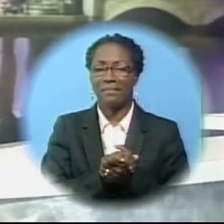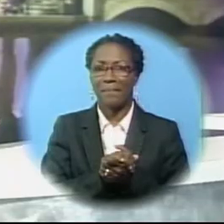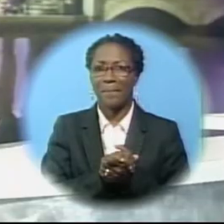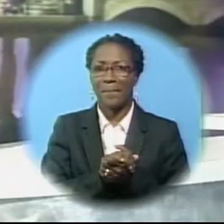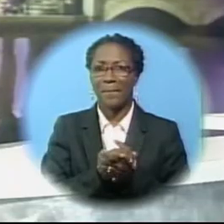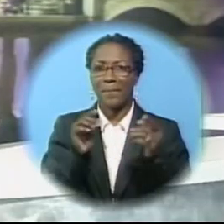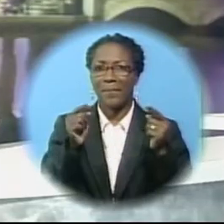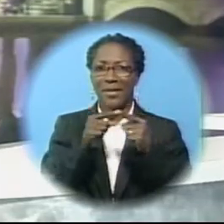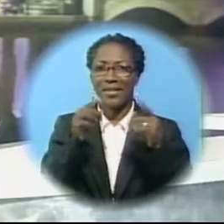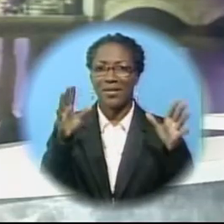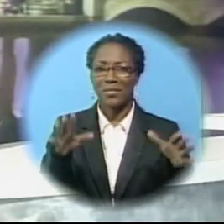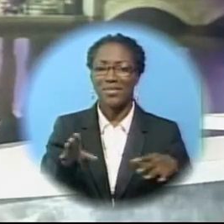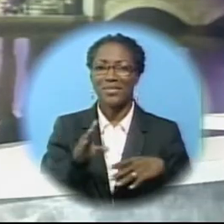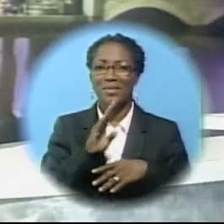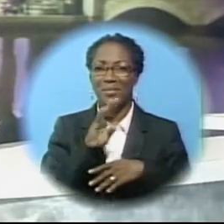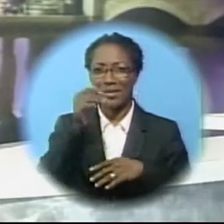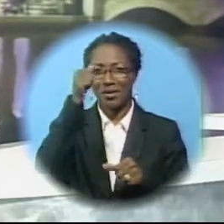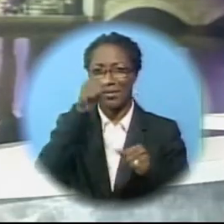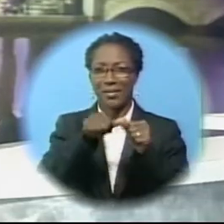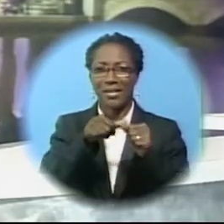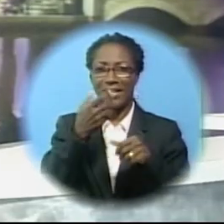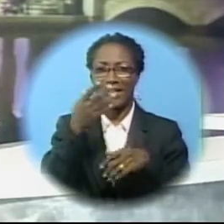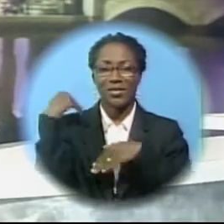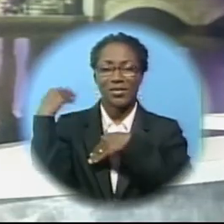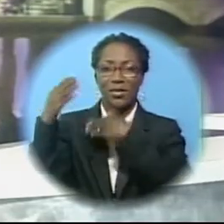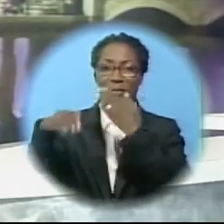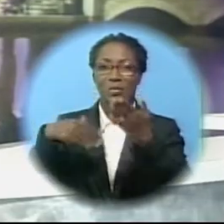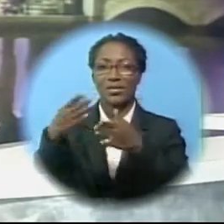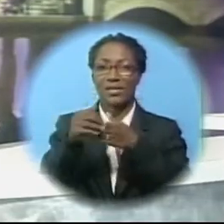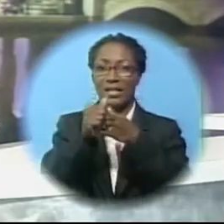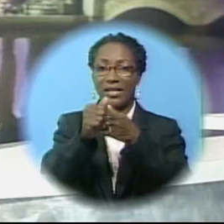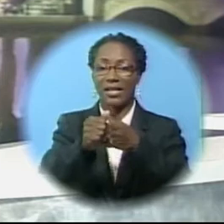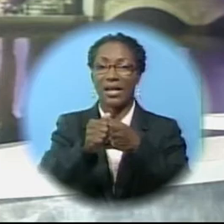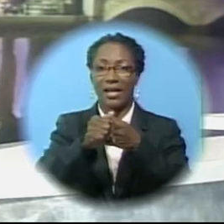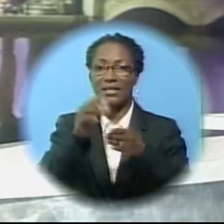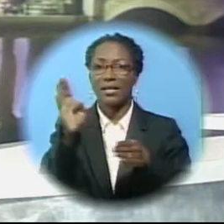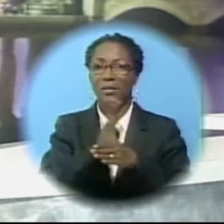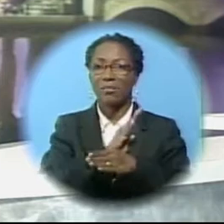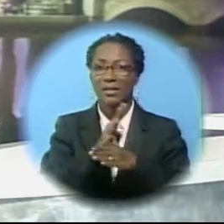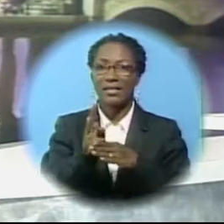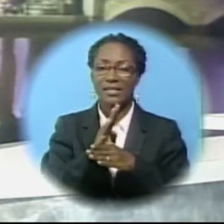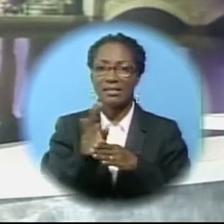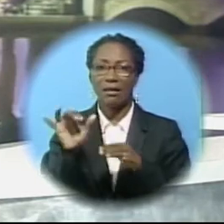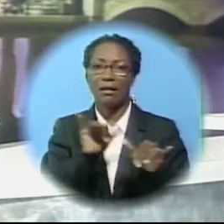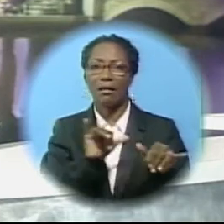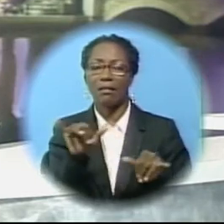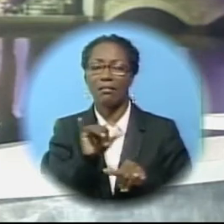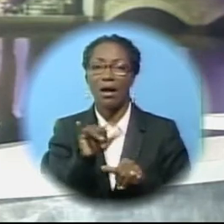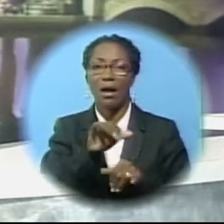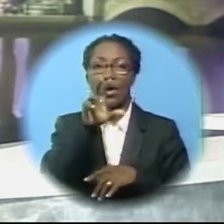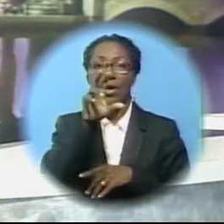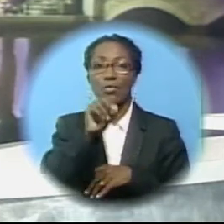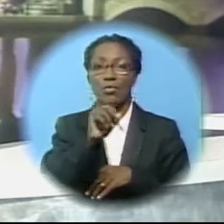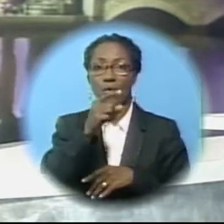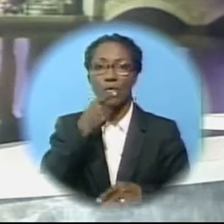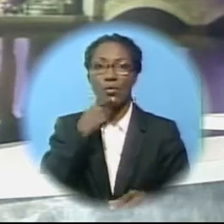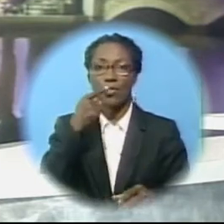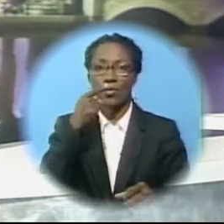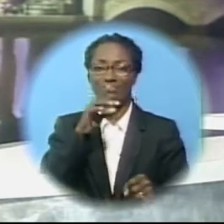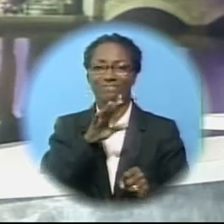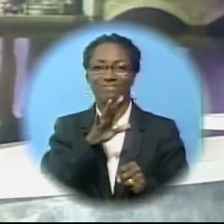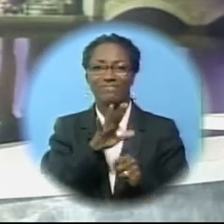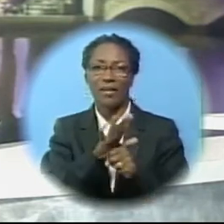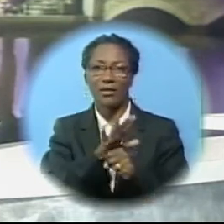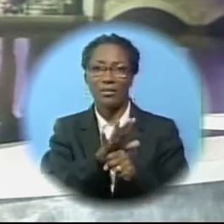The opposition is being reminded there is a process that guides matters such as the no confidence motion brought against the government. Minister